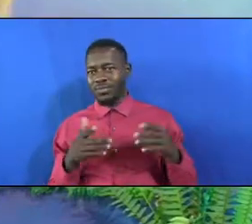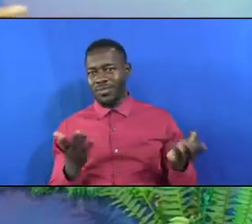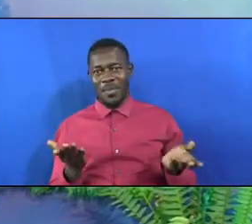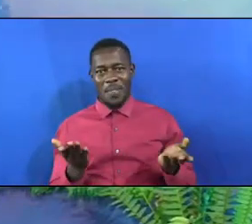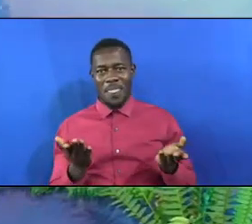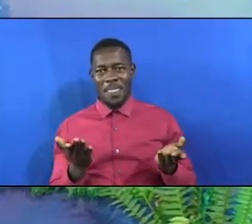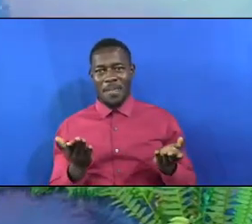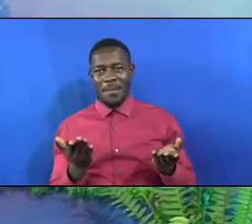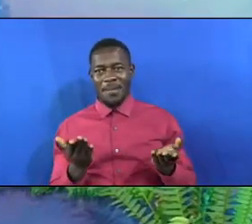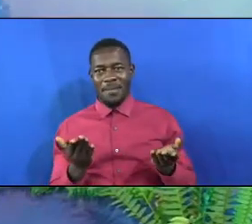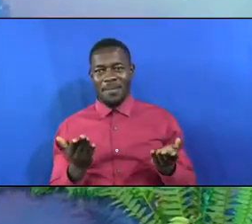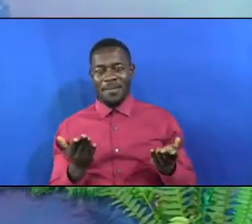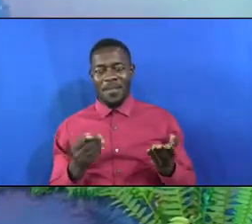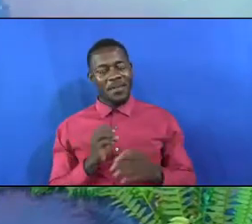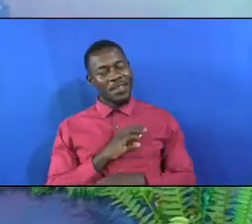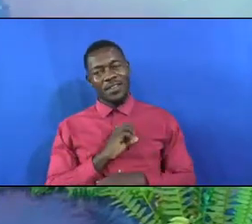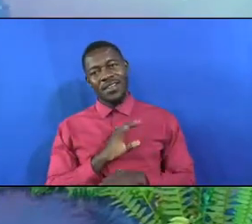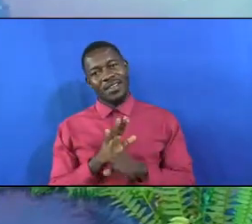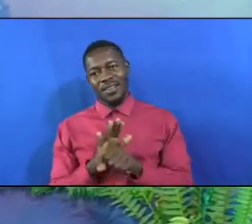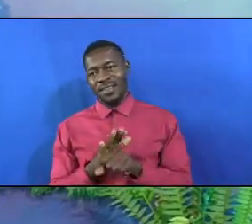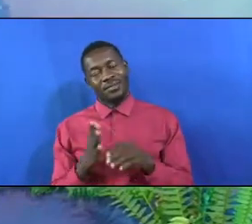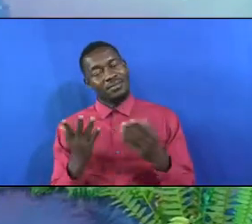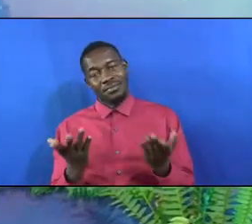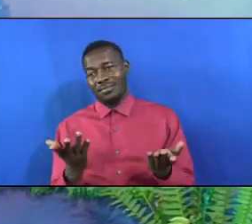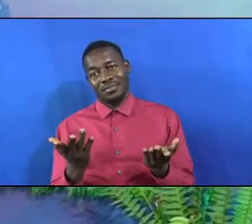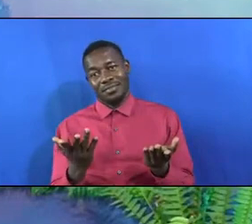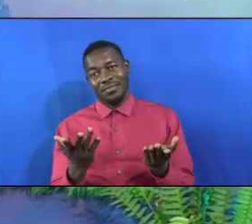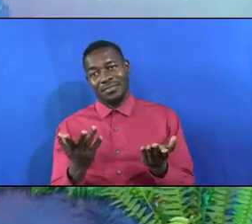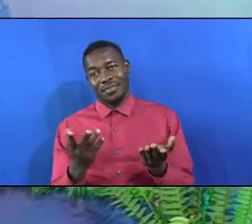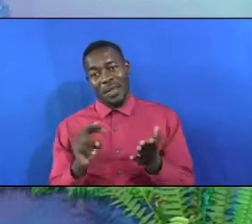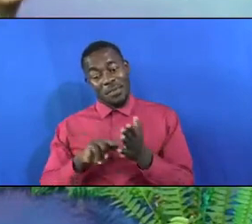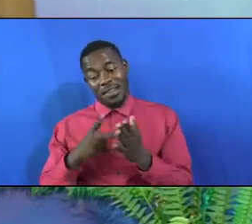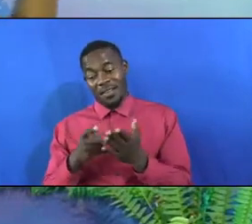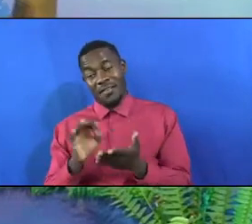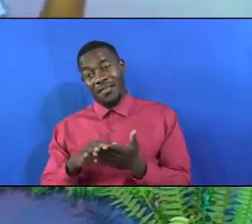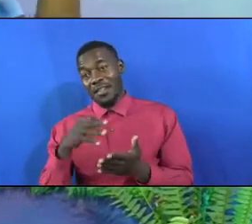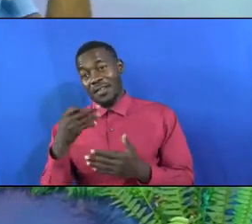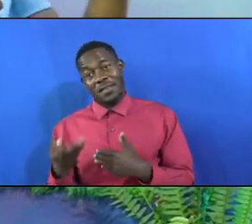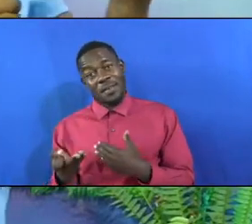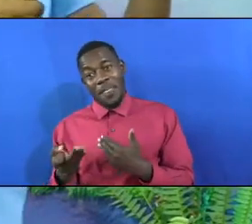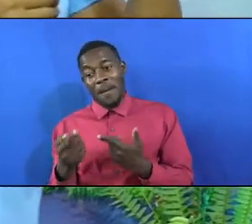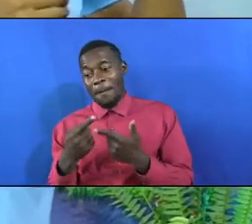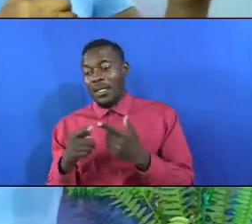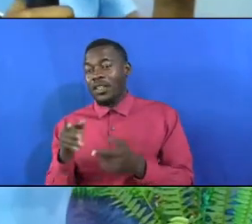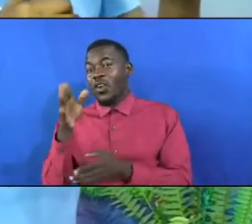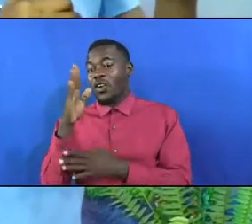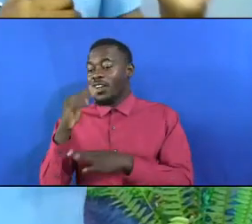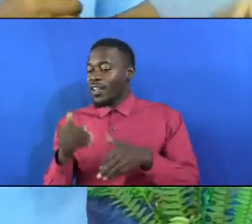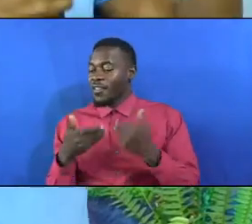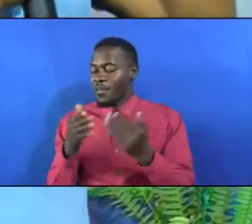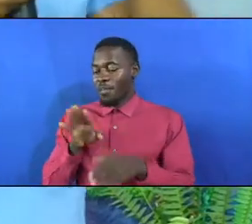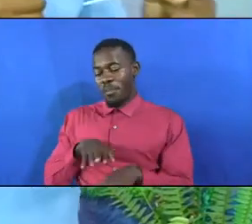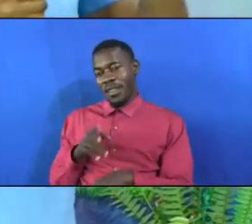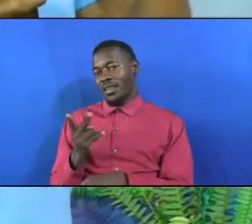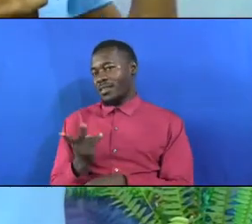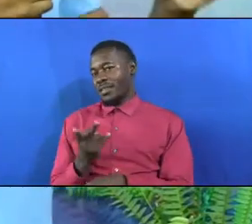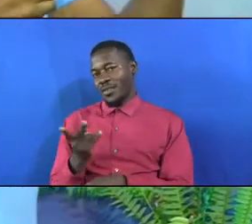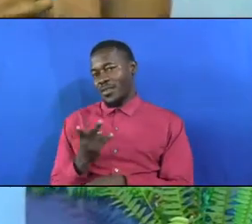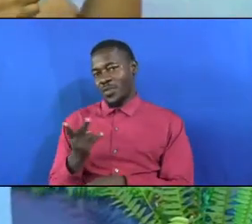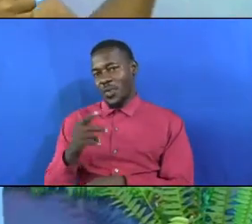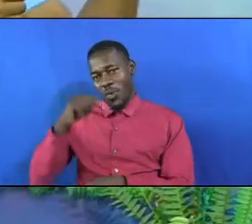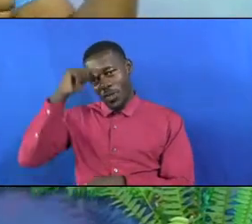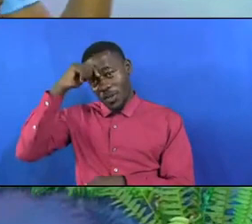had not seen the situation, then it gets you off guard, right? But God gave these women wisdom. They